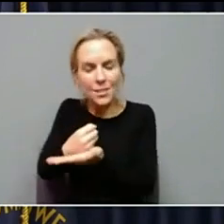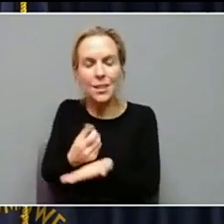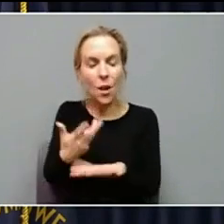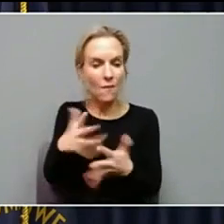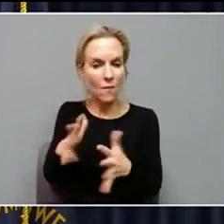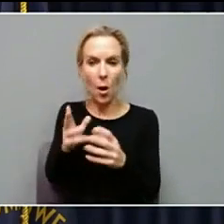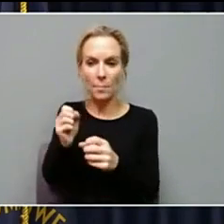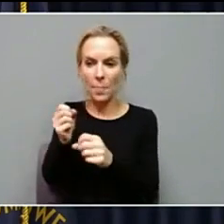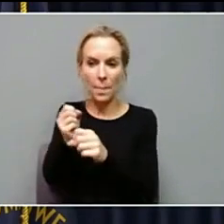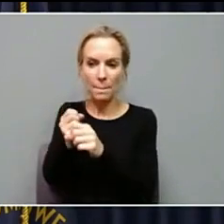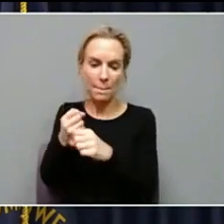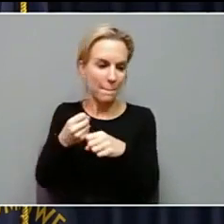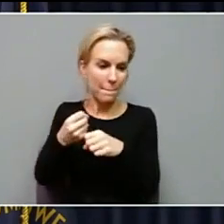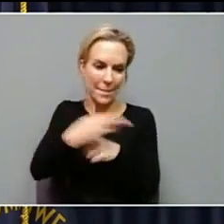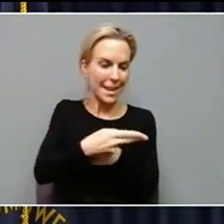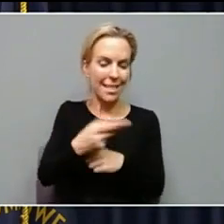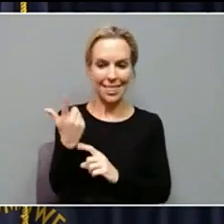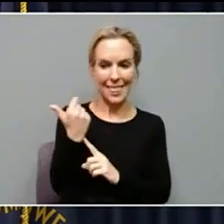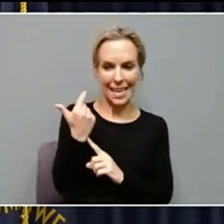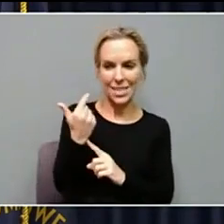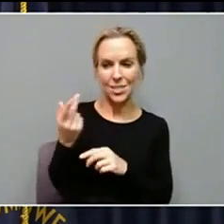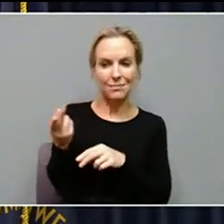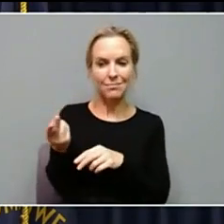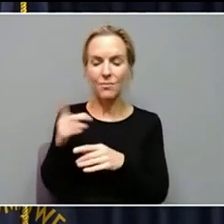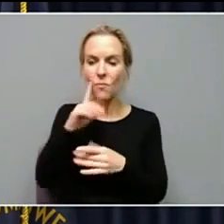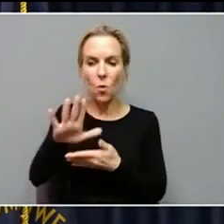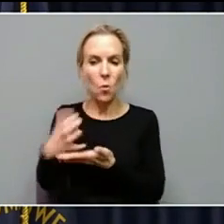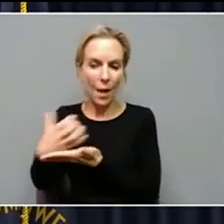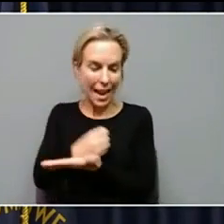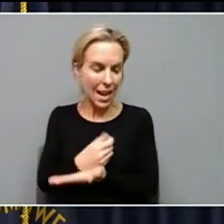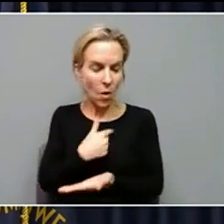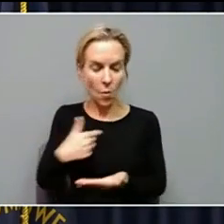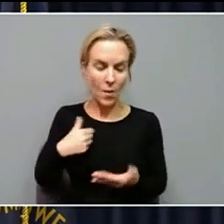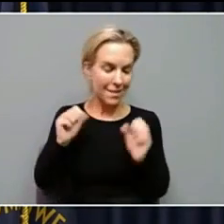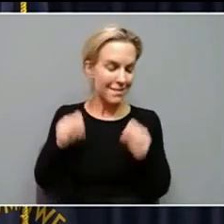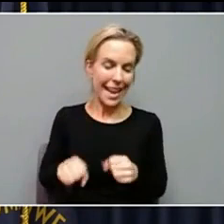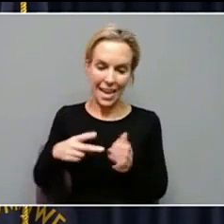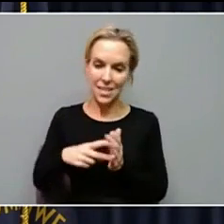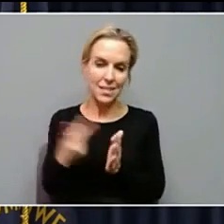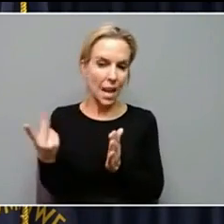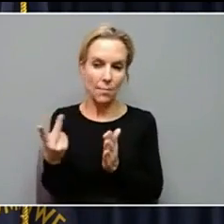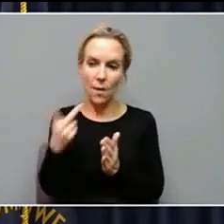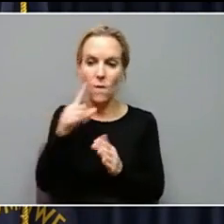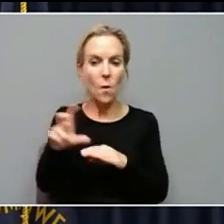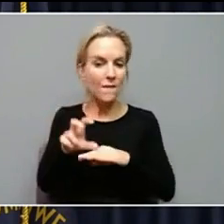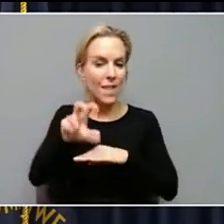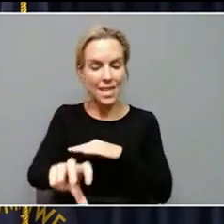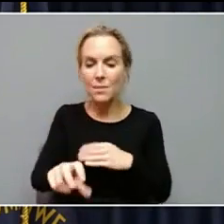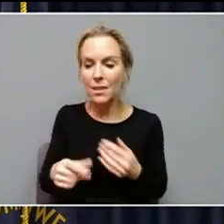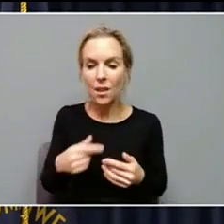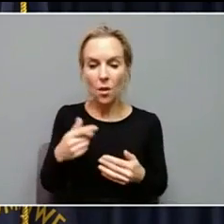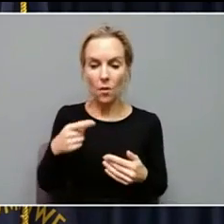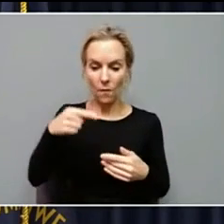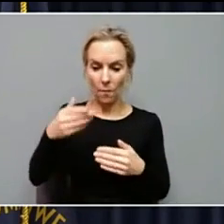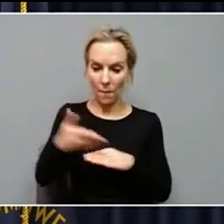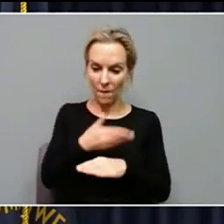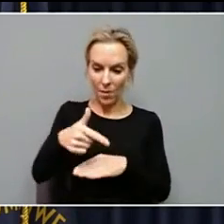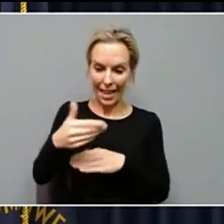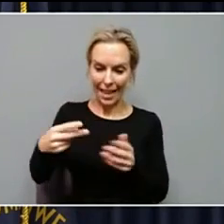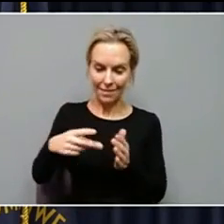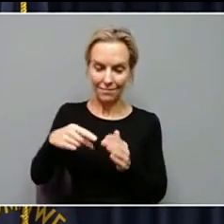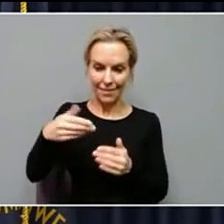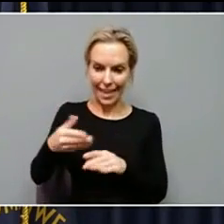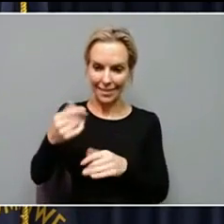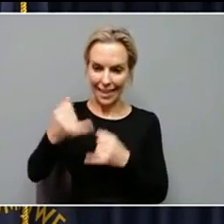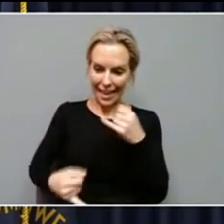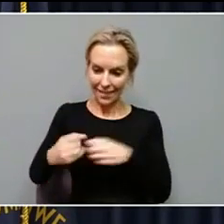both jobs created and total investment. And I think we could double from where we are right now by the end of the year. We are at a cusp